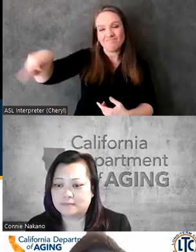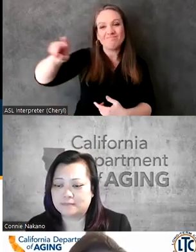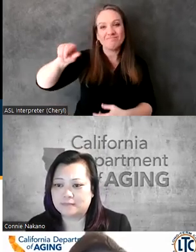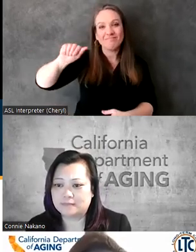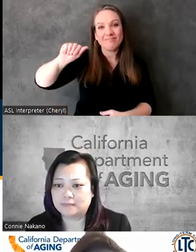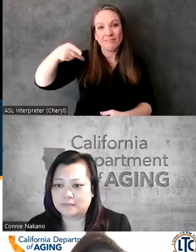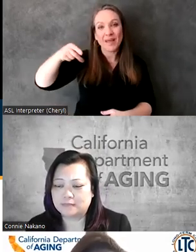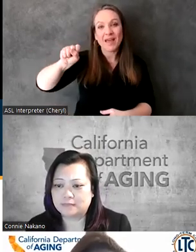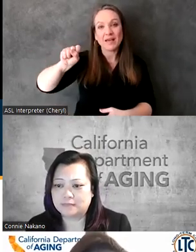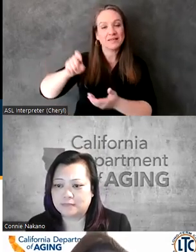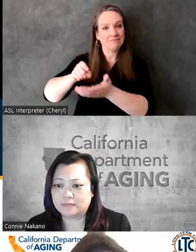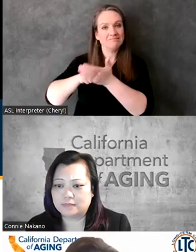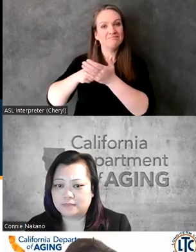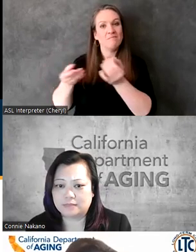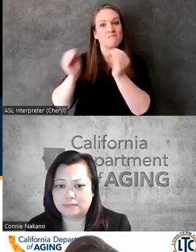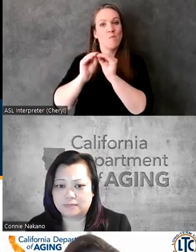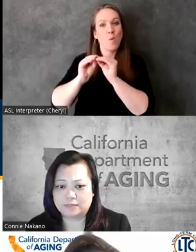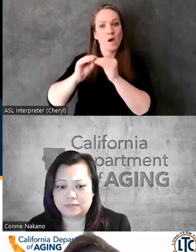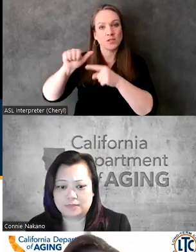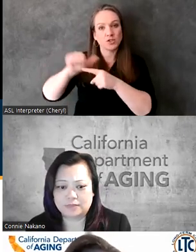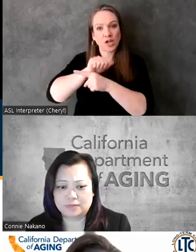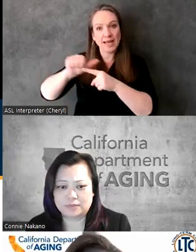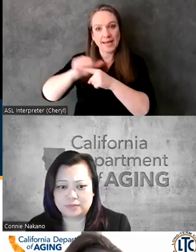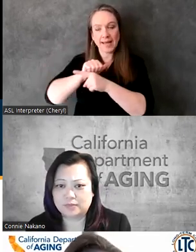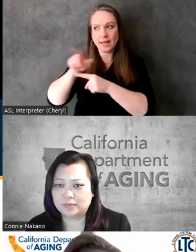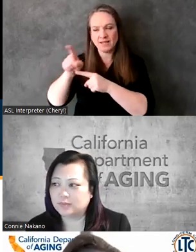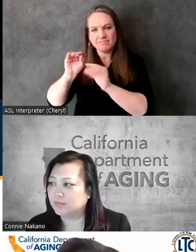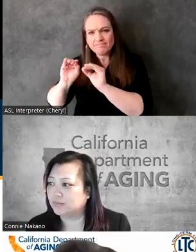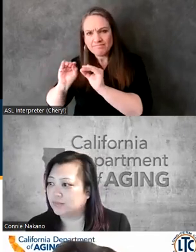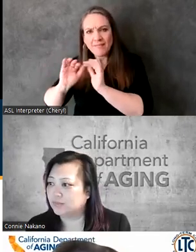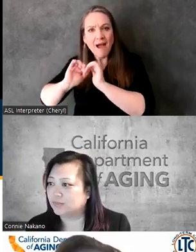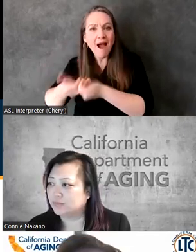which we know for a fact, on how to do investigations, and then